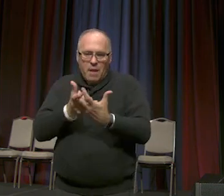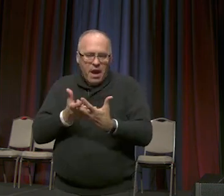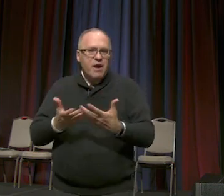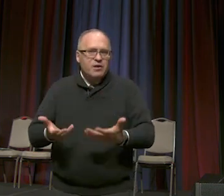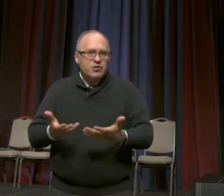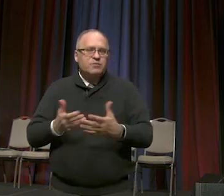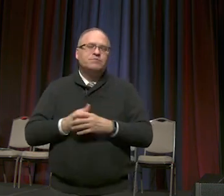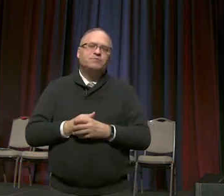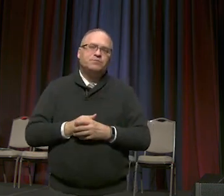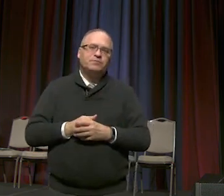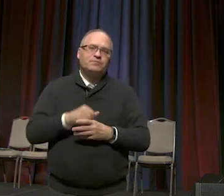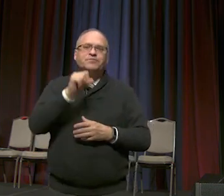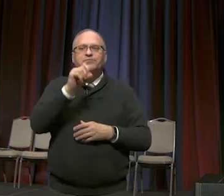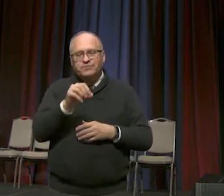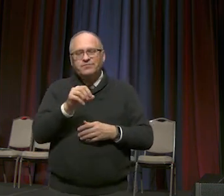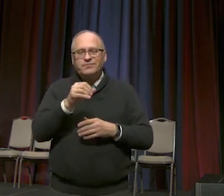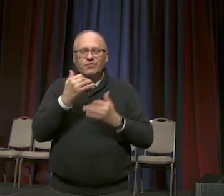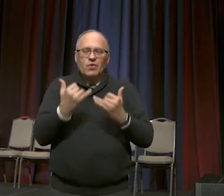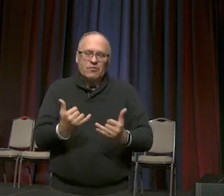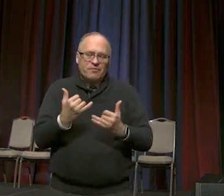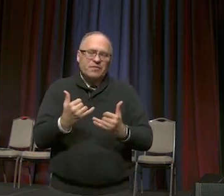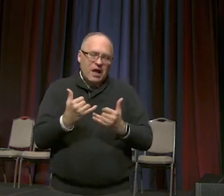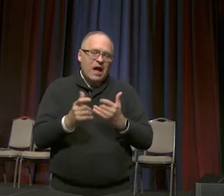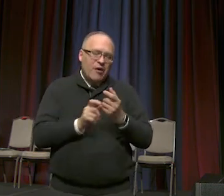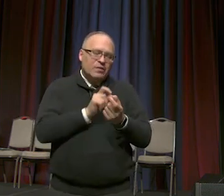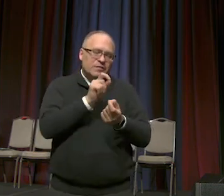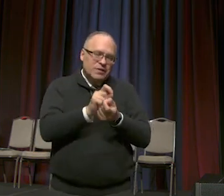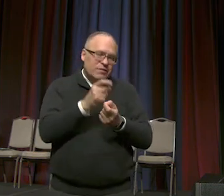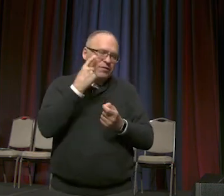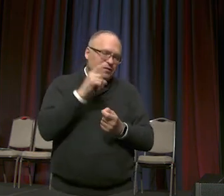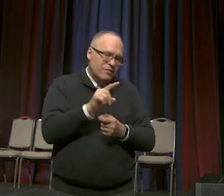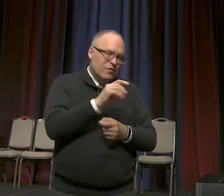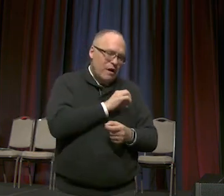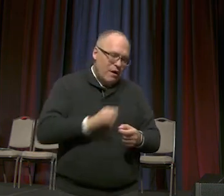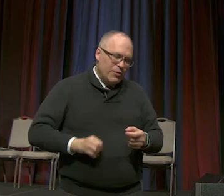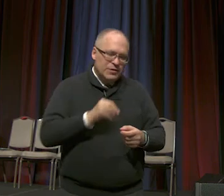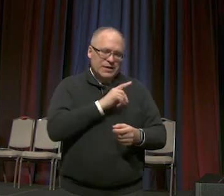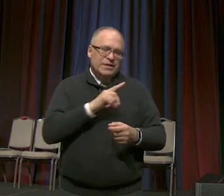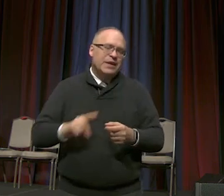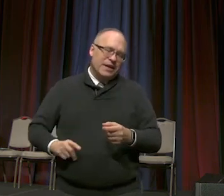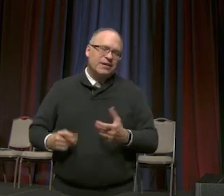for provisional deacons and elders, that is the spirit in which it was put together.